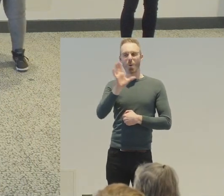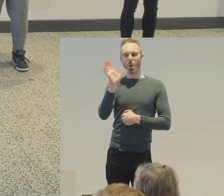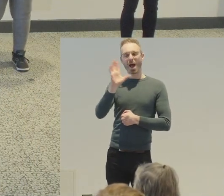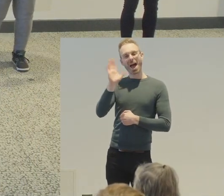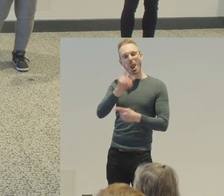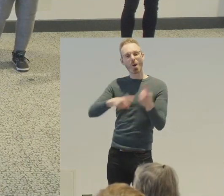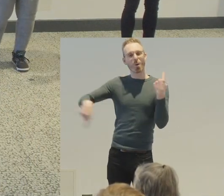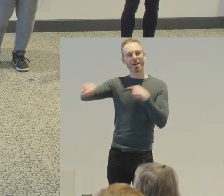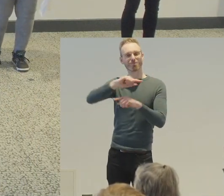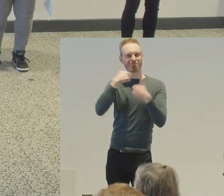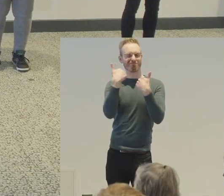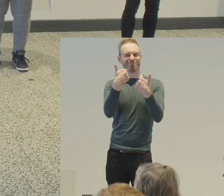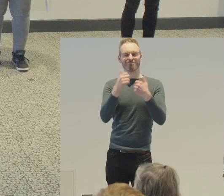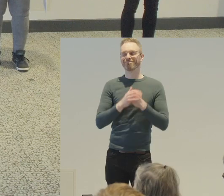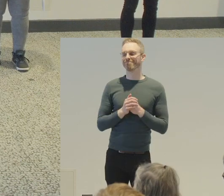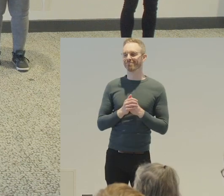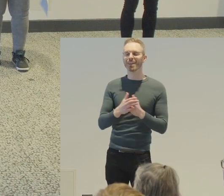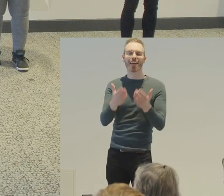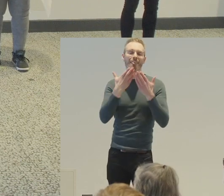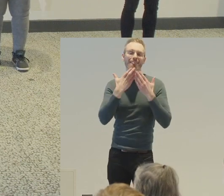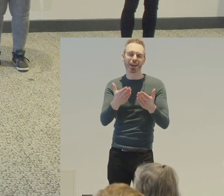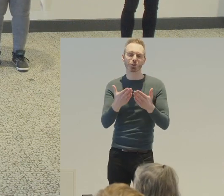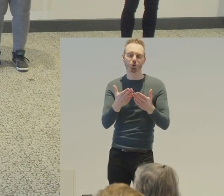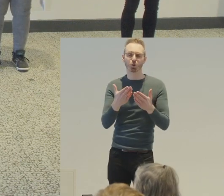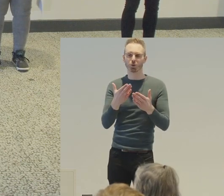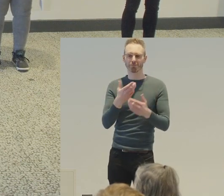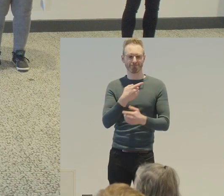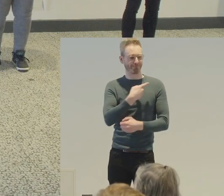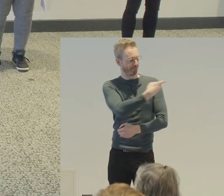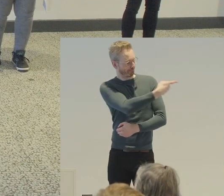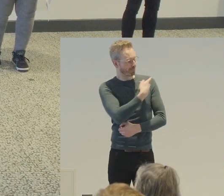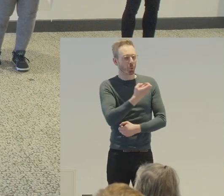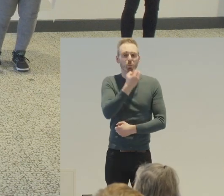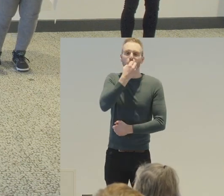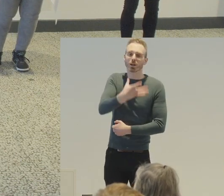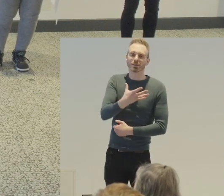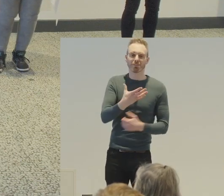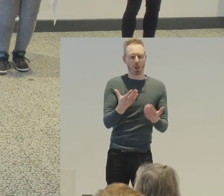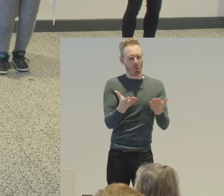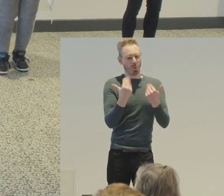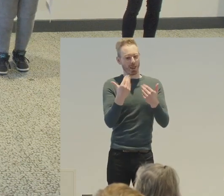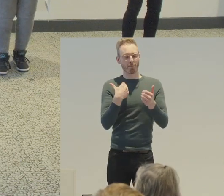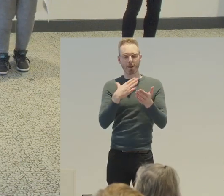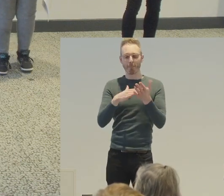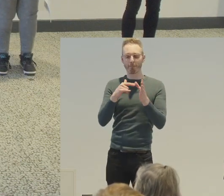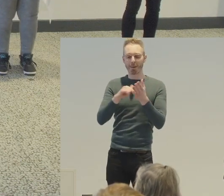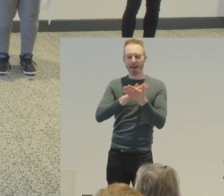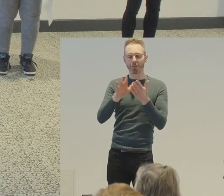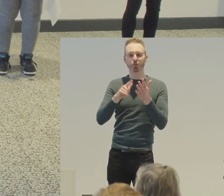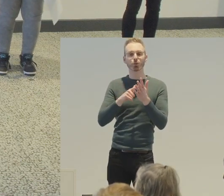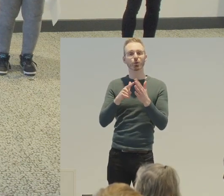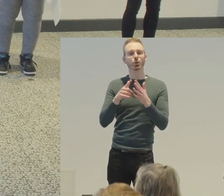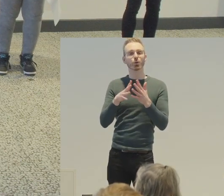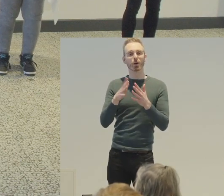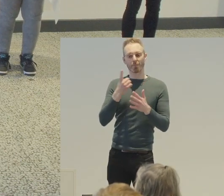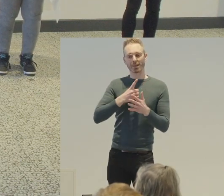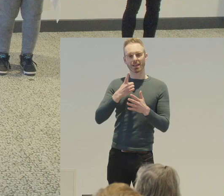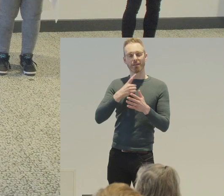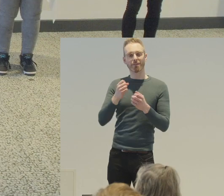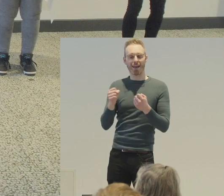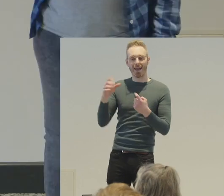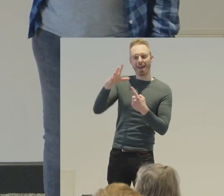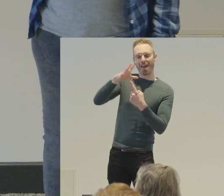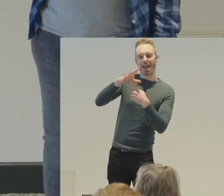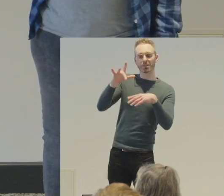everyone. Thank you for the wonderful welcome. I'm Matthew Eames. I'm head of theatres here at